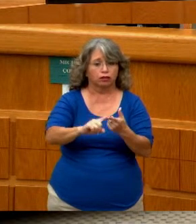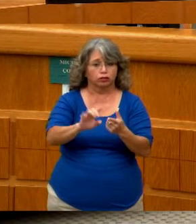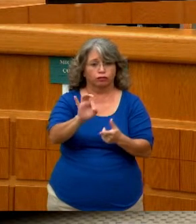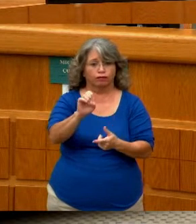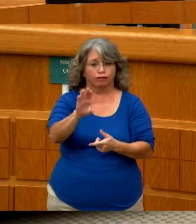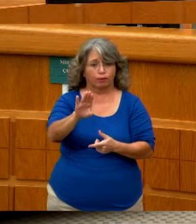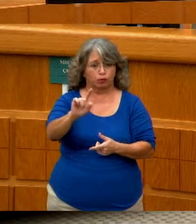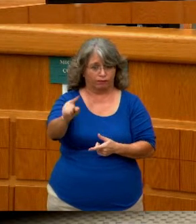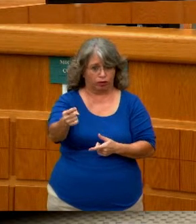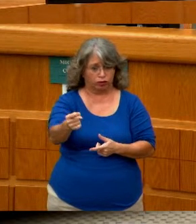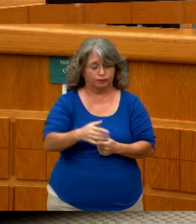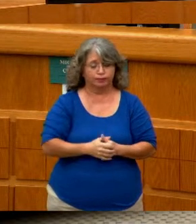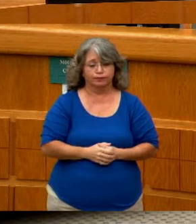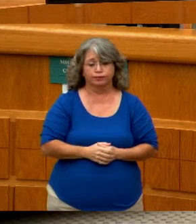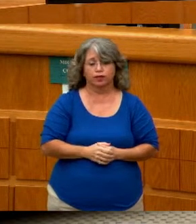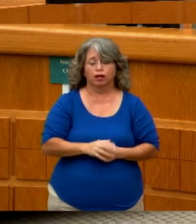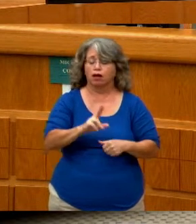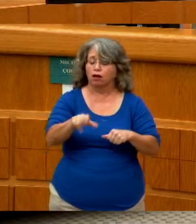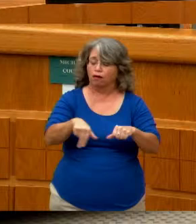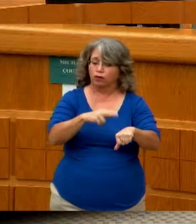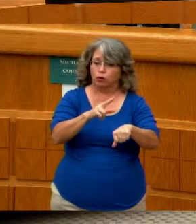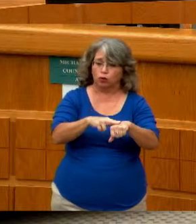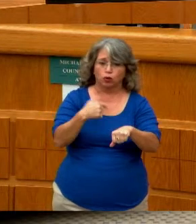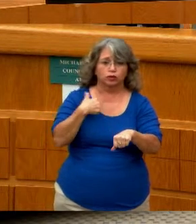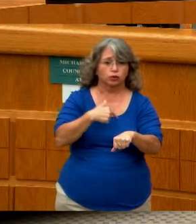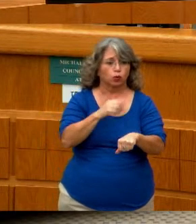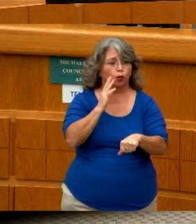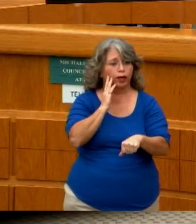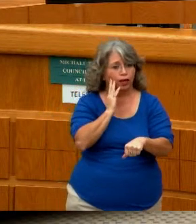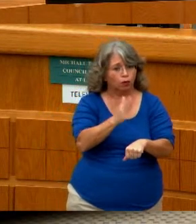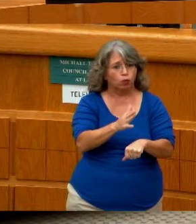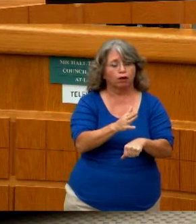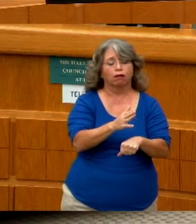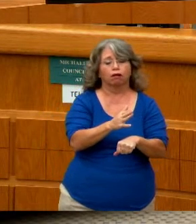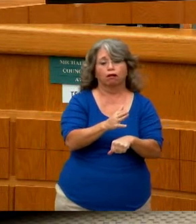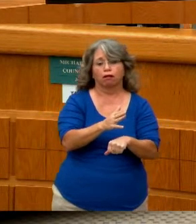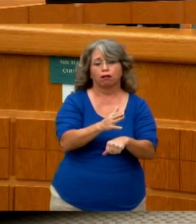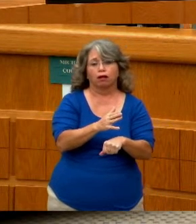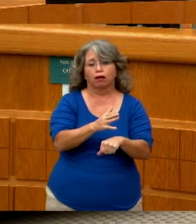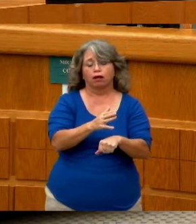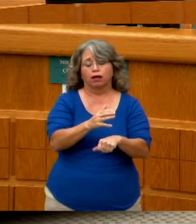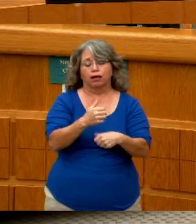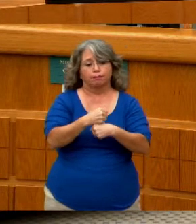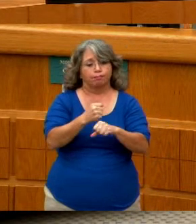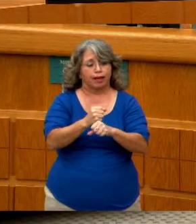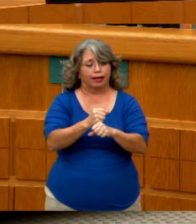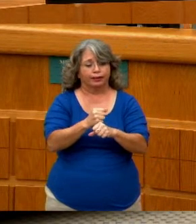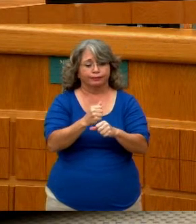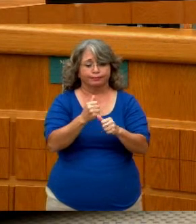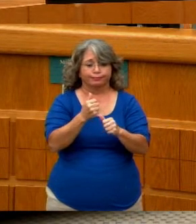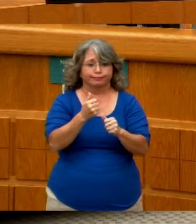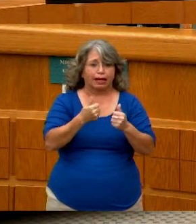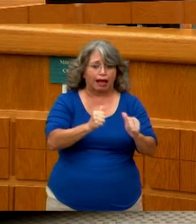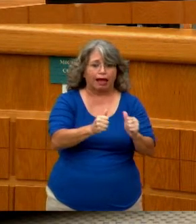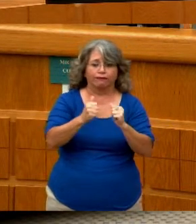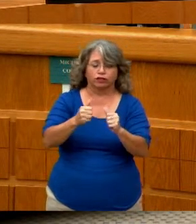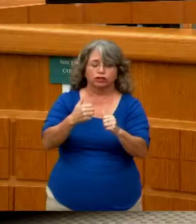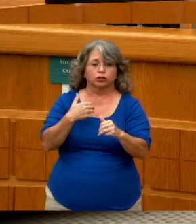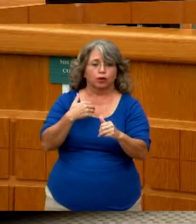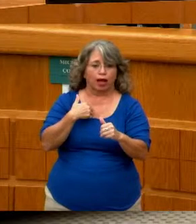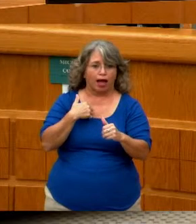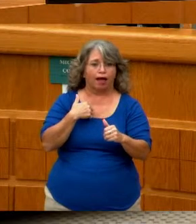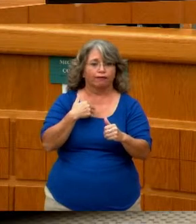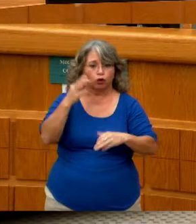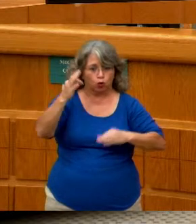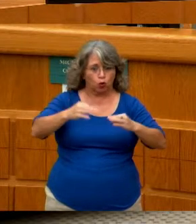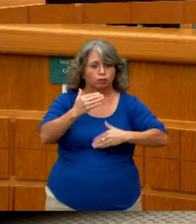exemption will take place. Of course, we're going to be using all reasonable efforts to hold proceedings remotely. I can tell